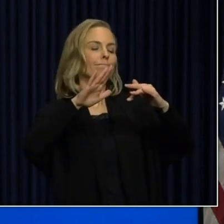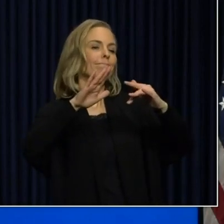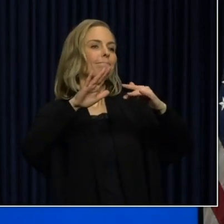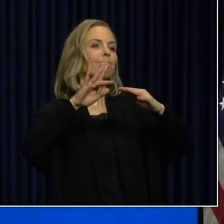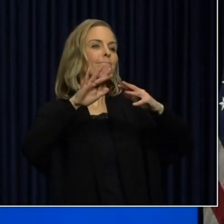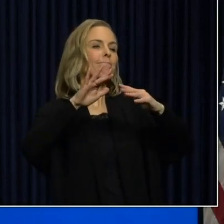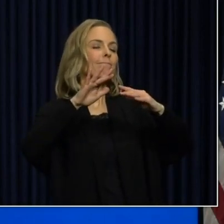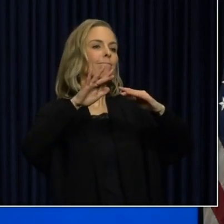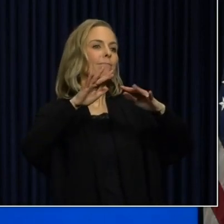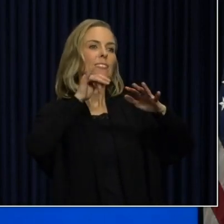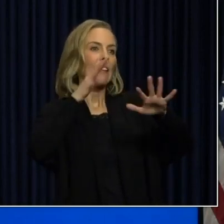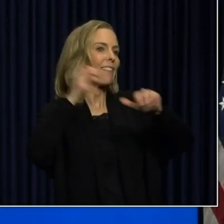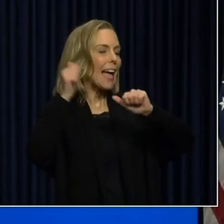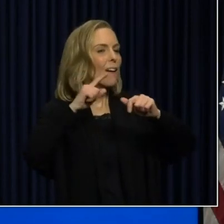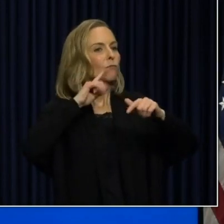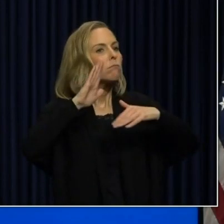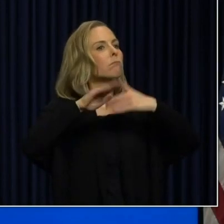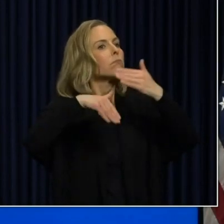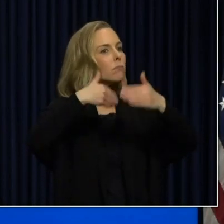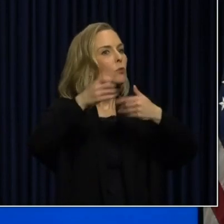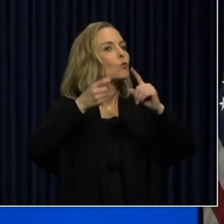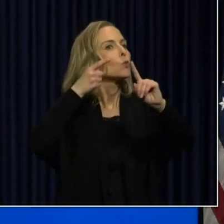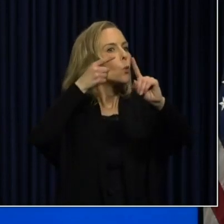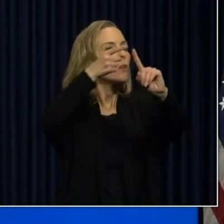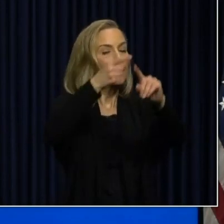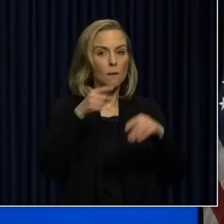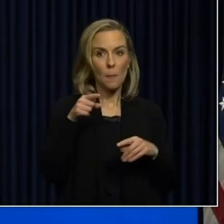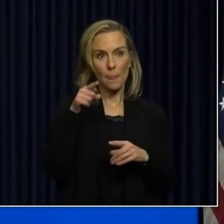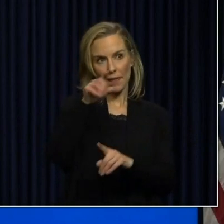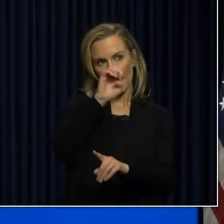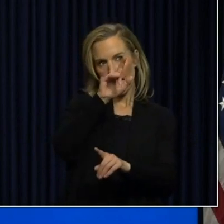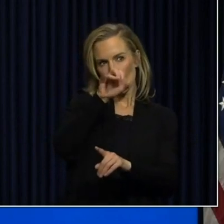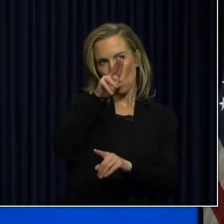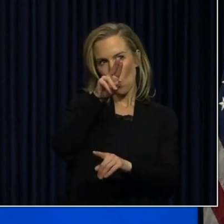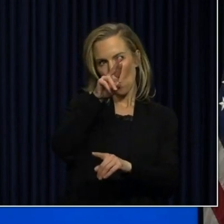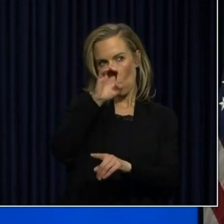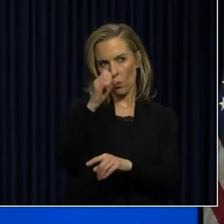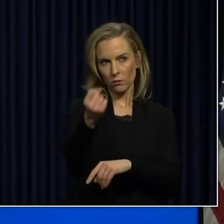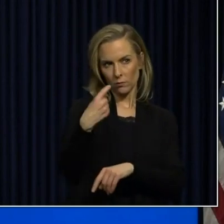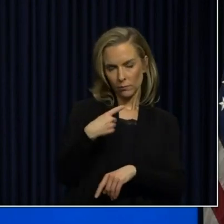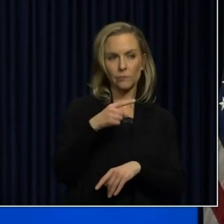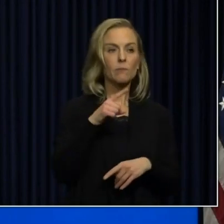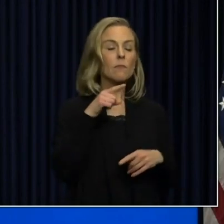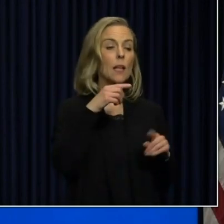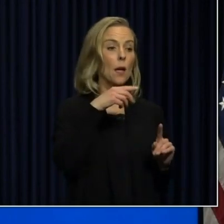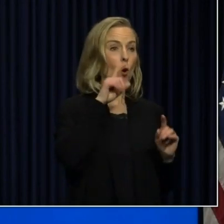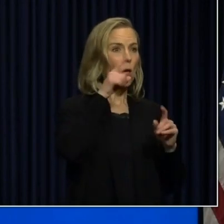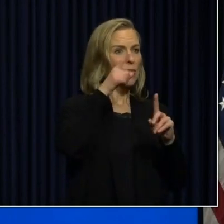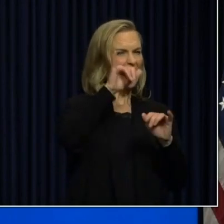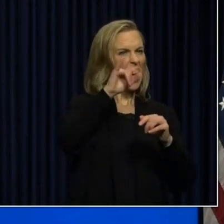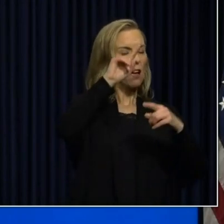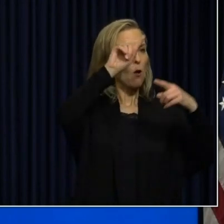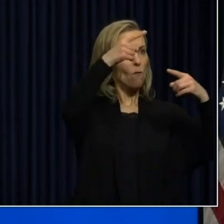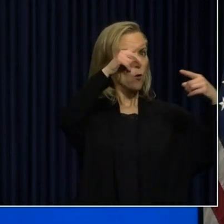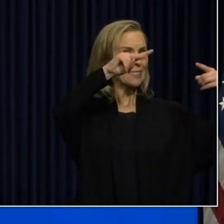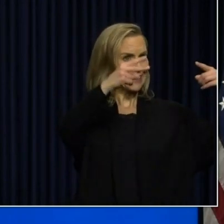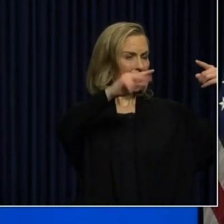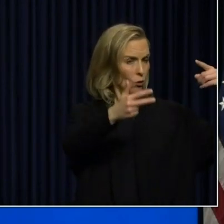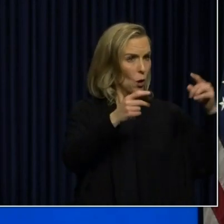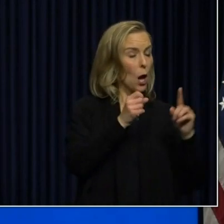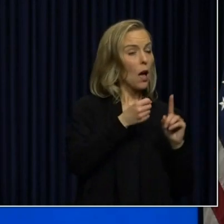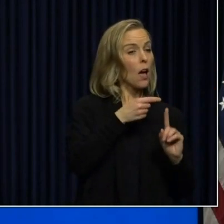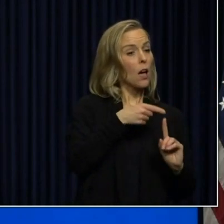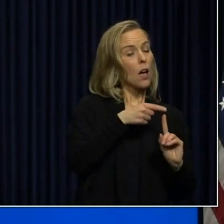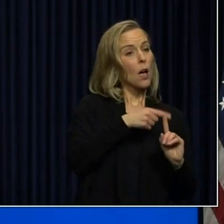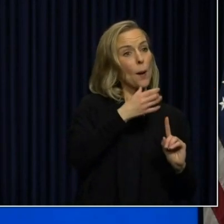to work towards. Eleanor. With the benchmarks having PPE available, do we think eventually it